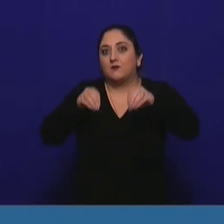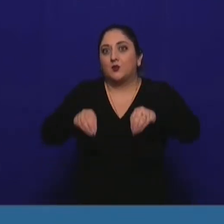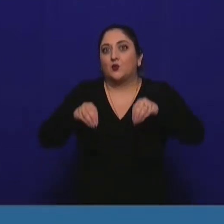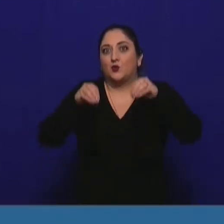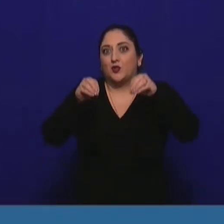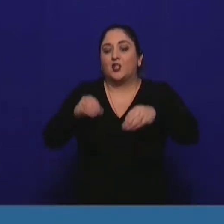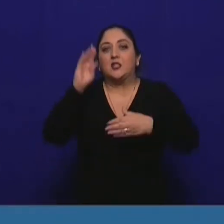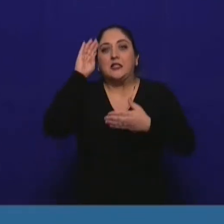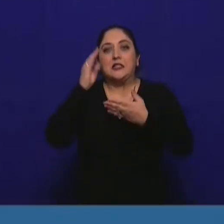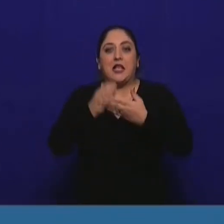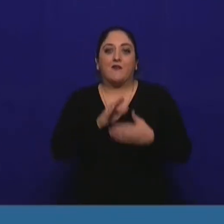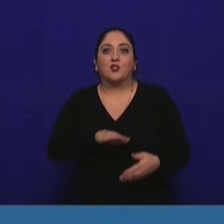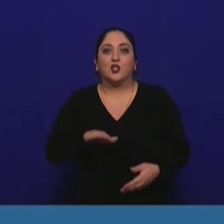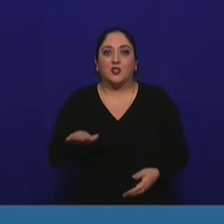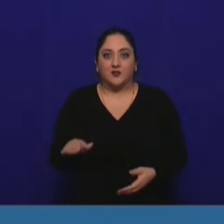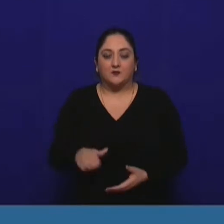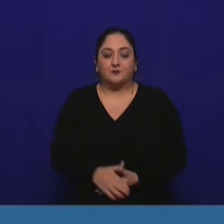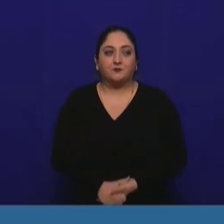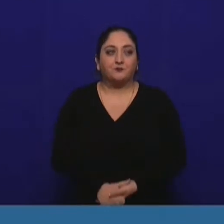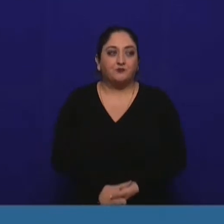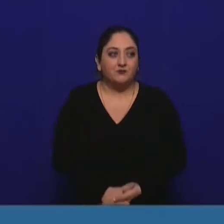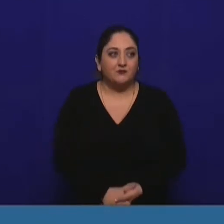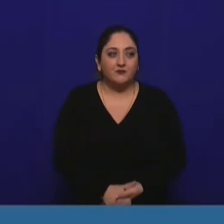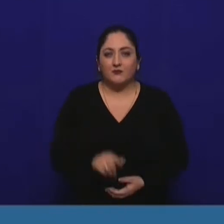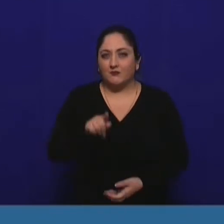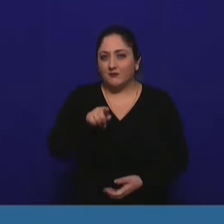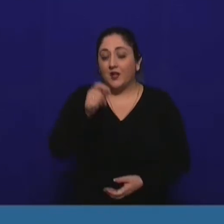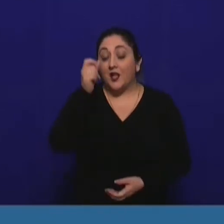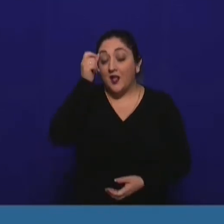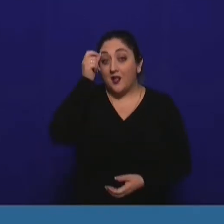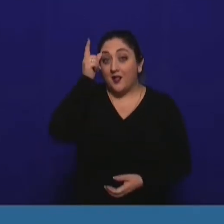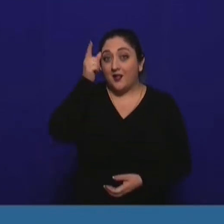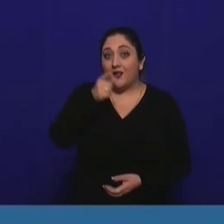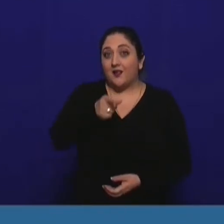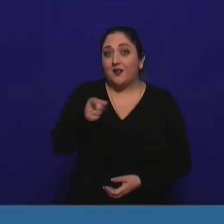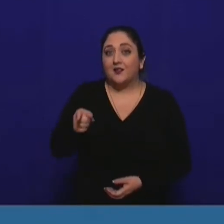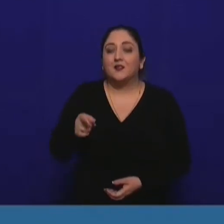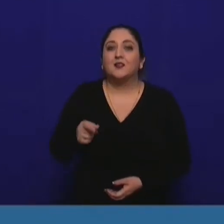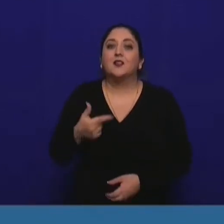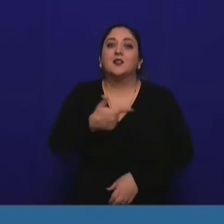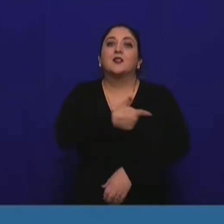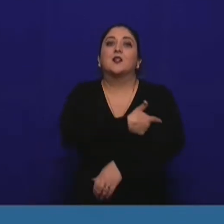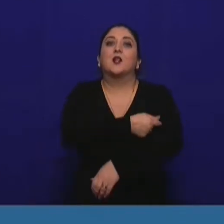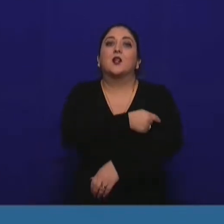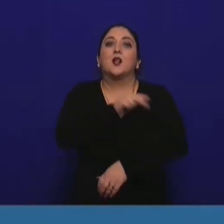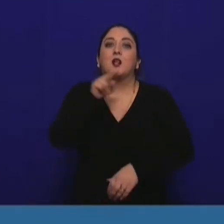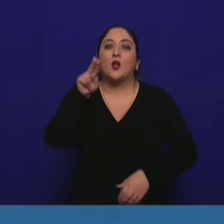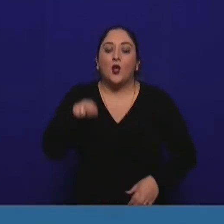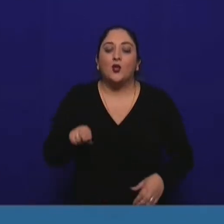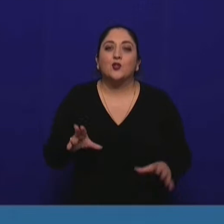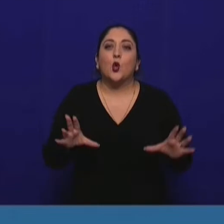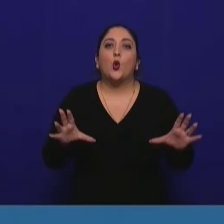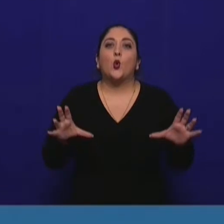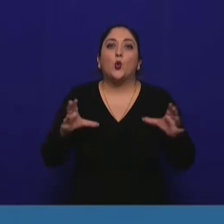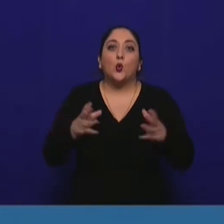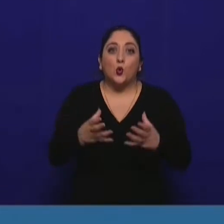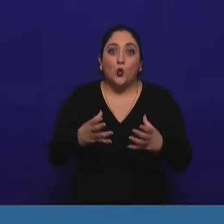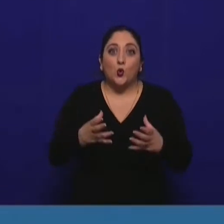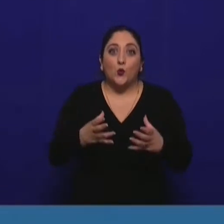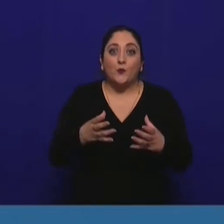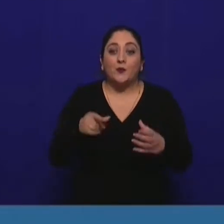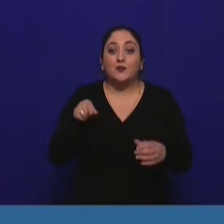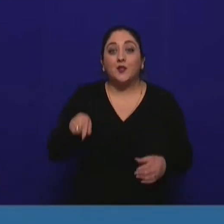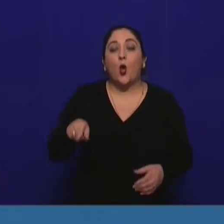well. We'd like to also remind you that we are currently also vaccinating another cohort of our group, which